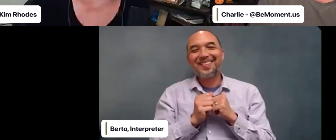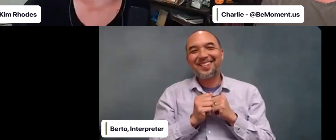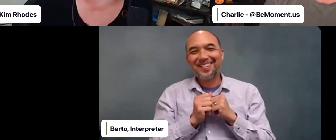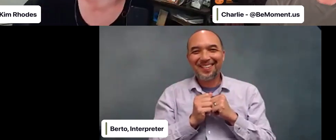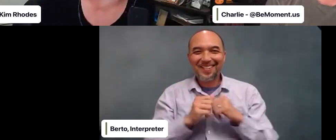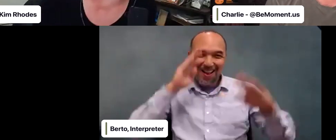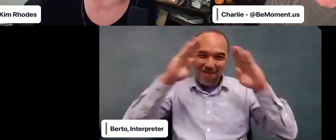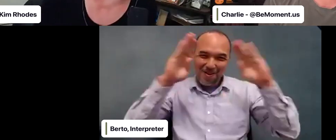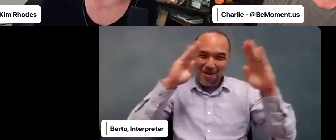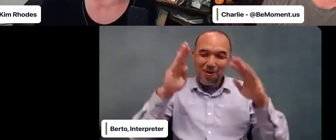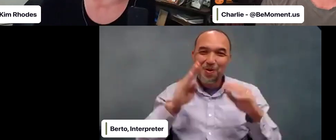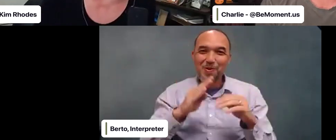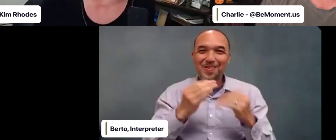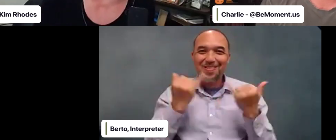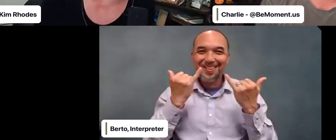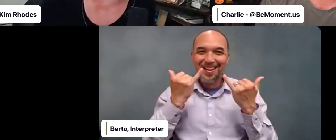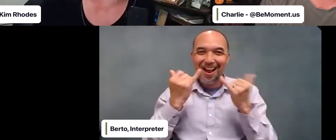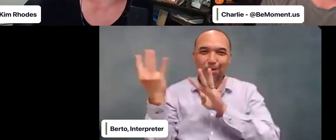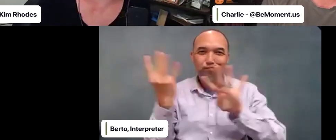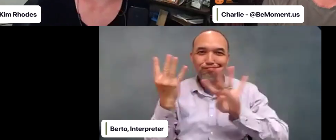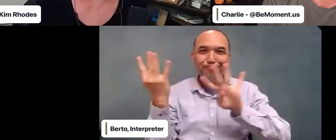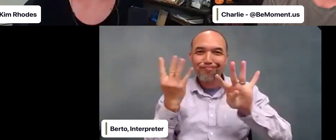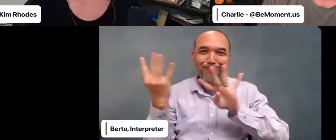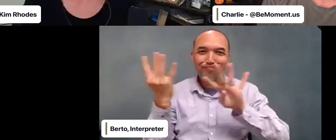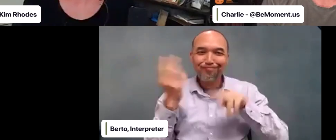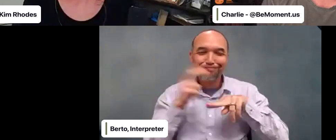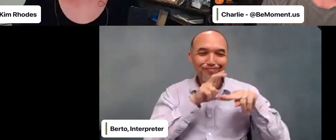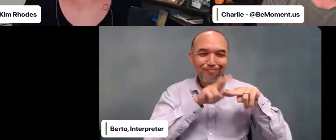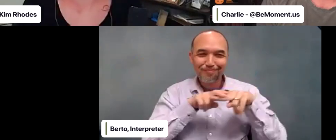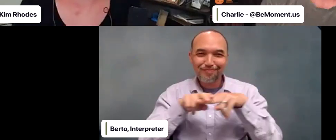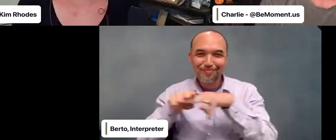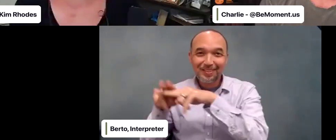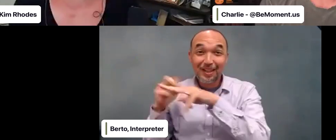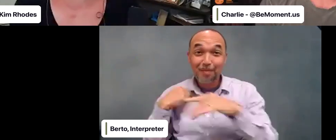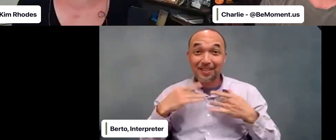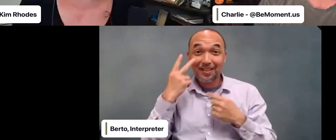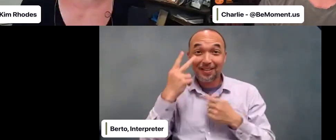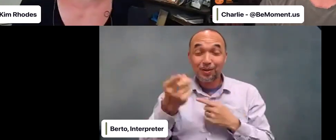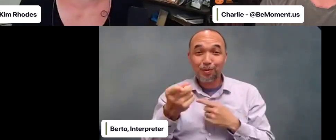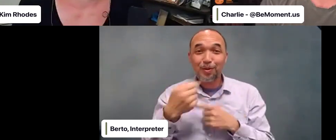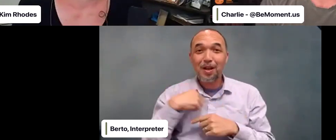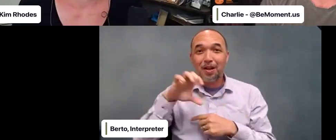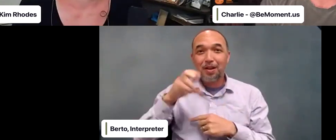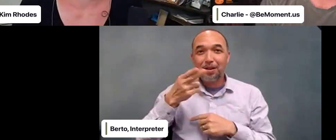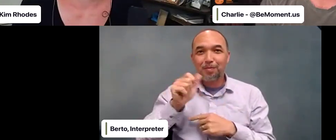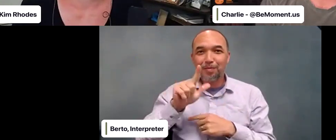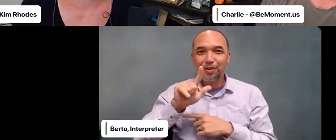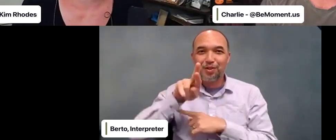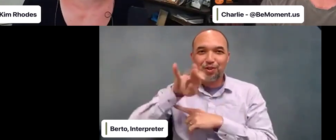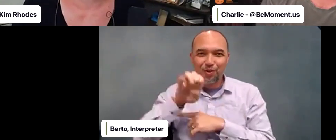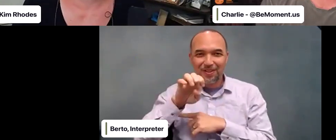Hello, everyone. You're filing in now. I am so excited to see you. I am Charlie, head poodle shaver here at